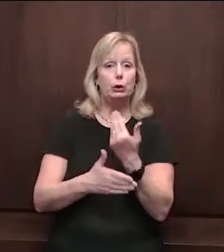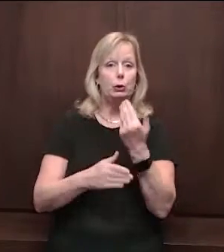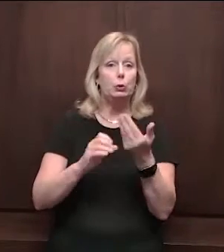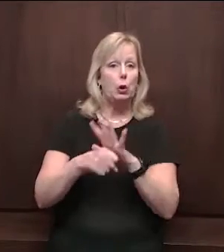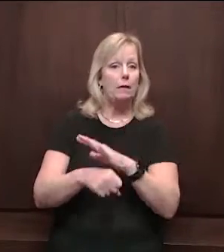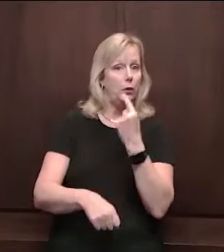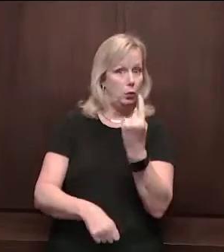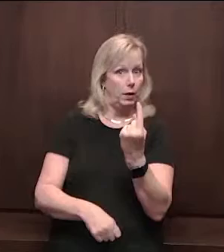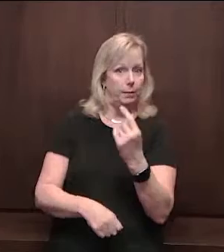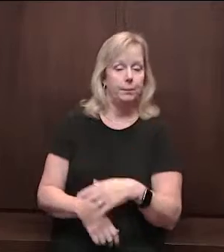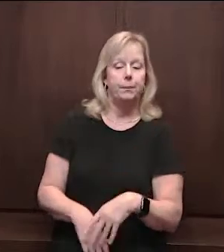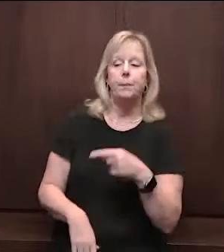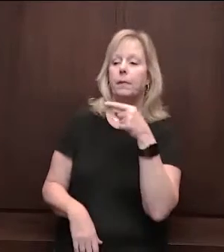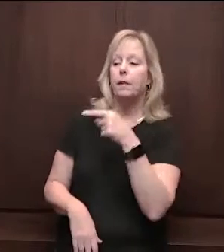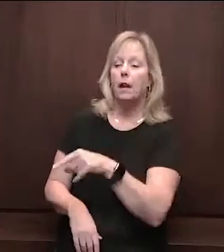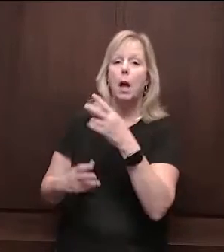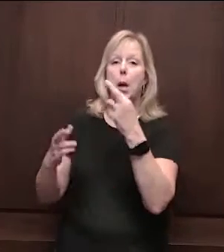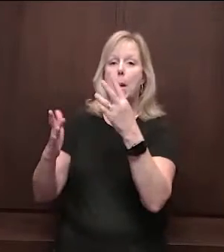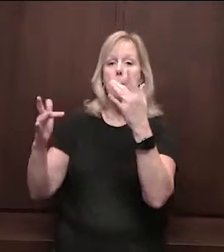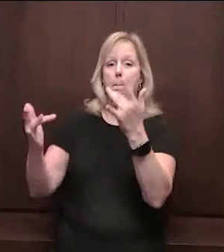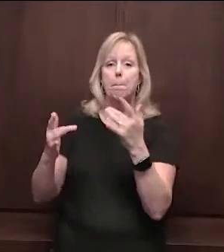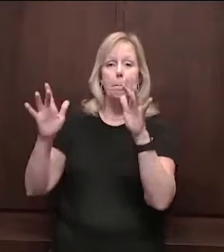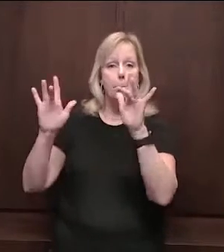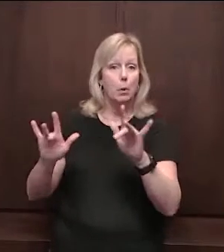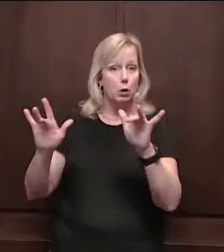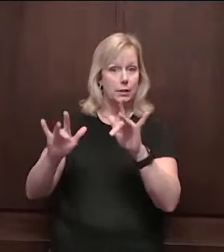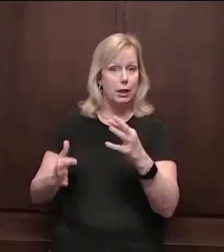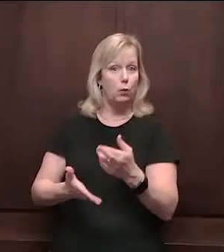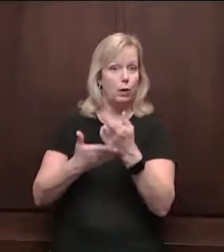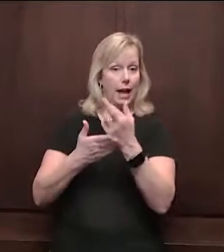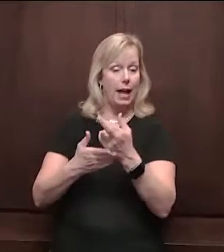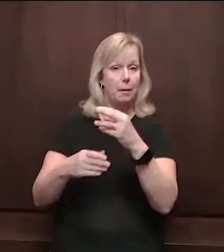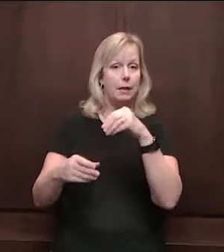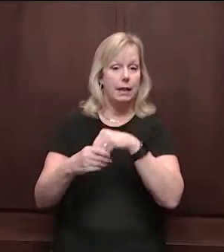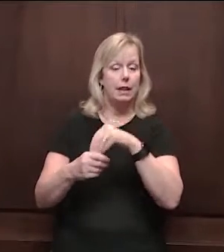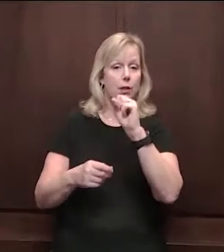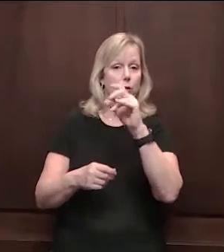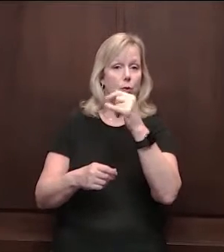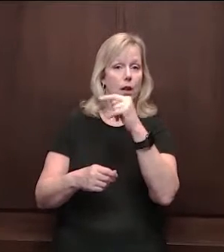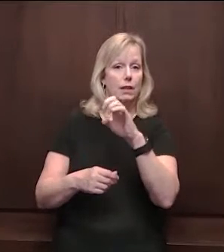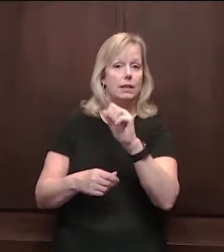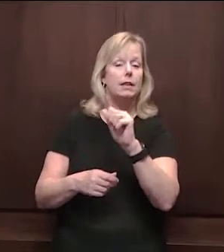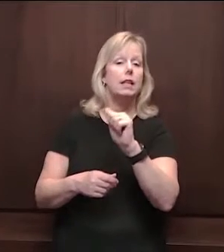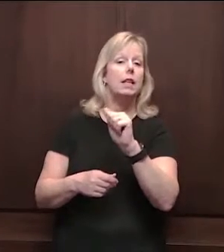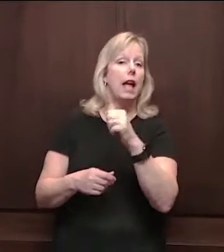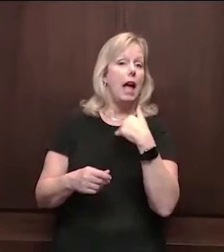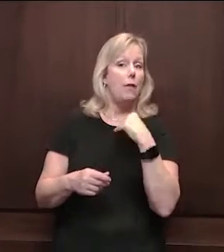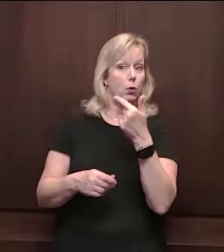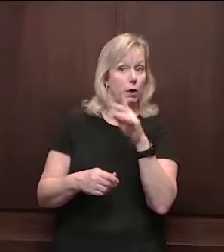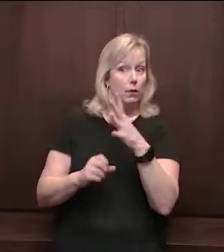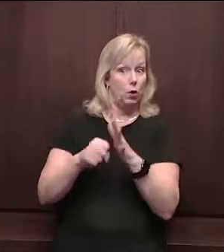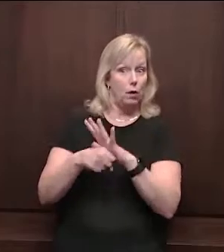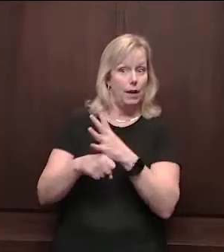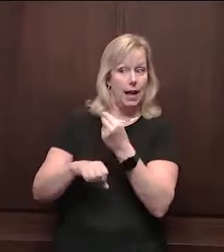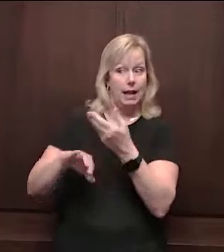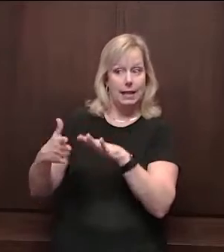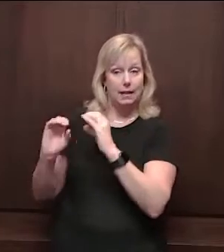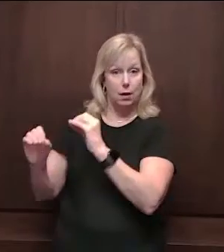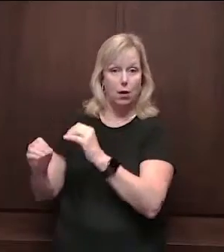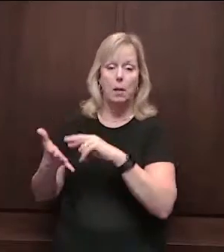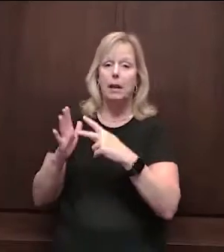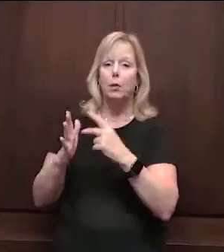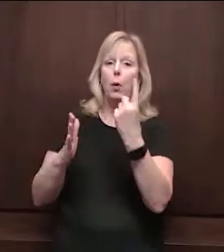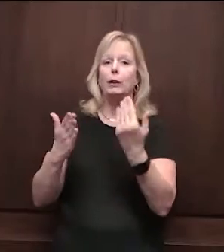case. And Mercy Rehab and Care Center in Swansea has 24 cases and no deaths, which is an increase of 1 case for that